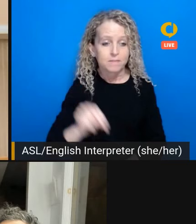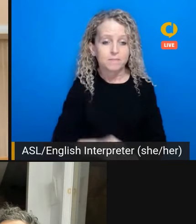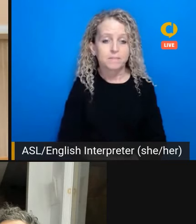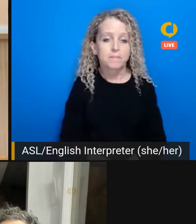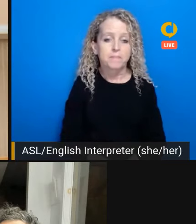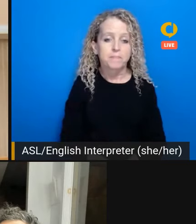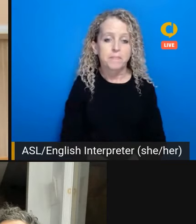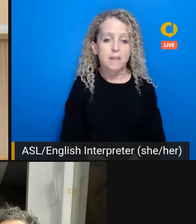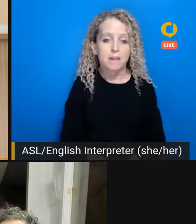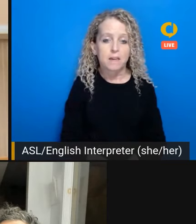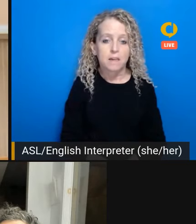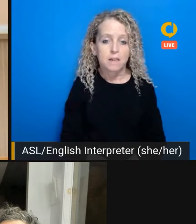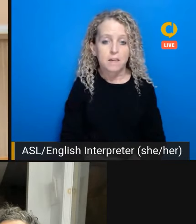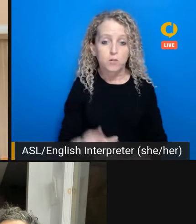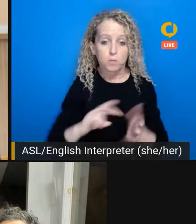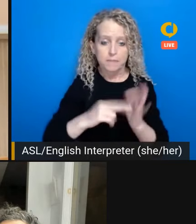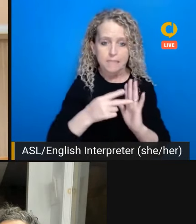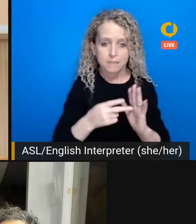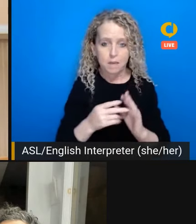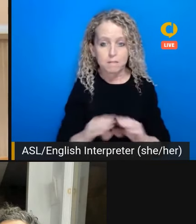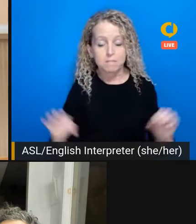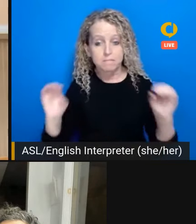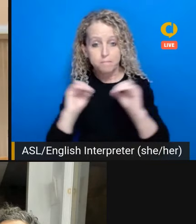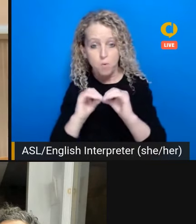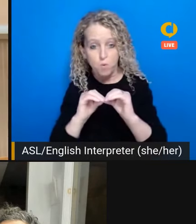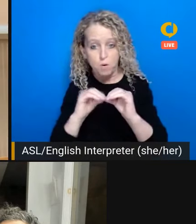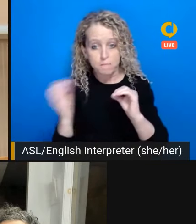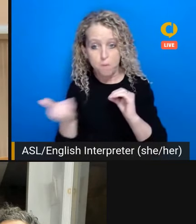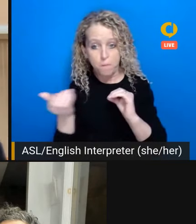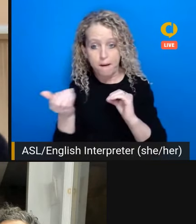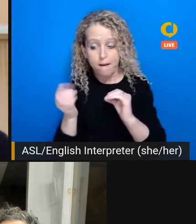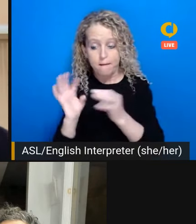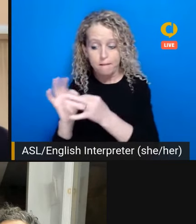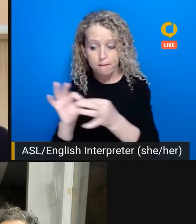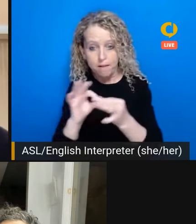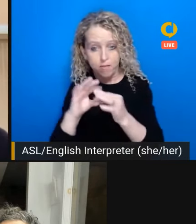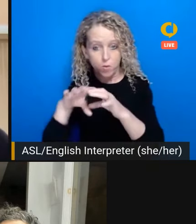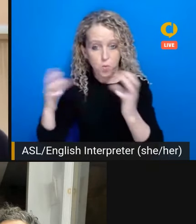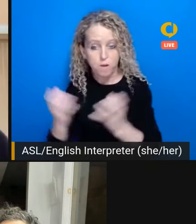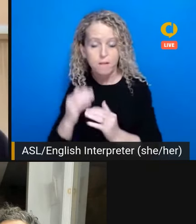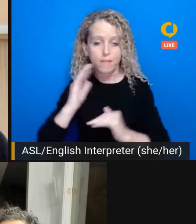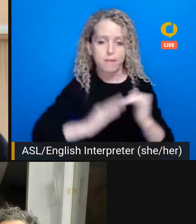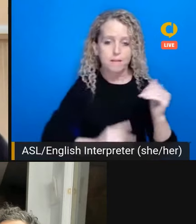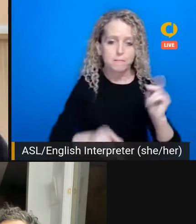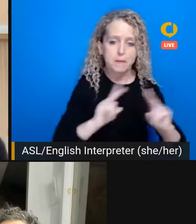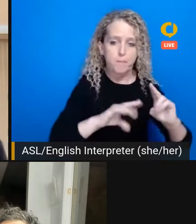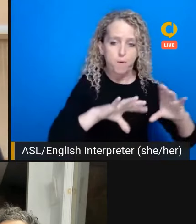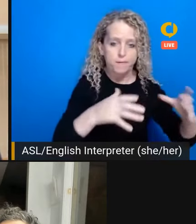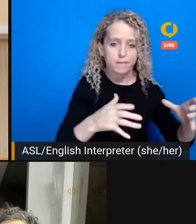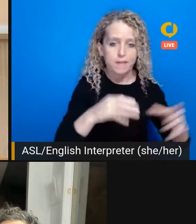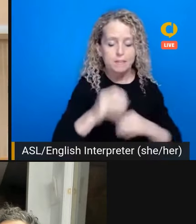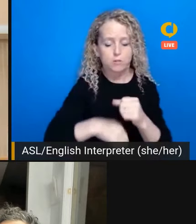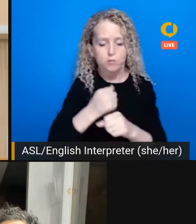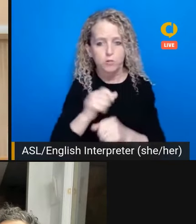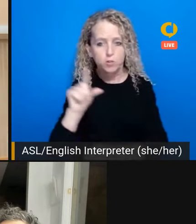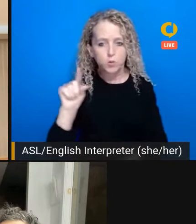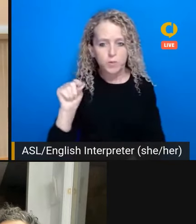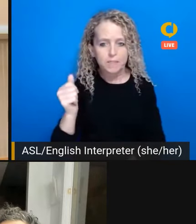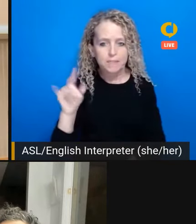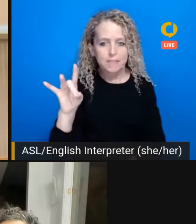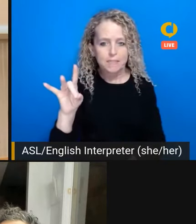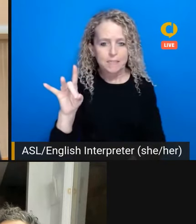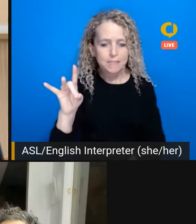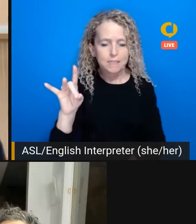connections to the internet from the mobile perspective in 2018. And I haven't added all the